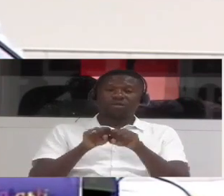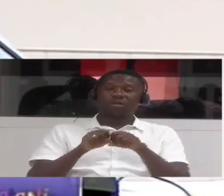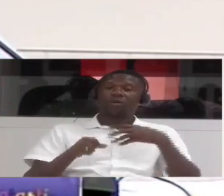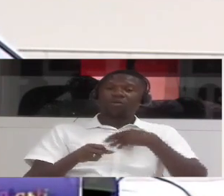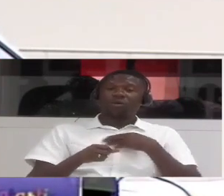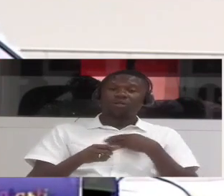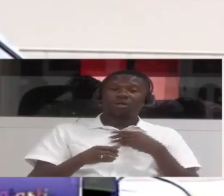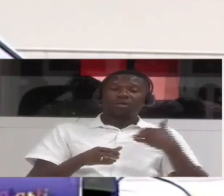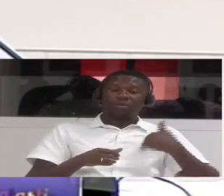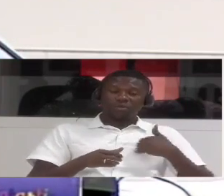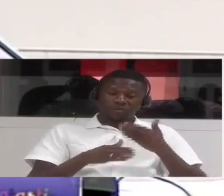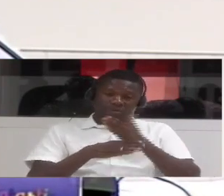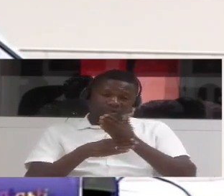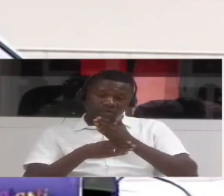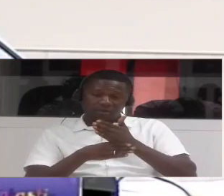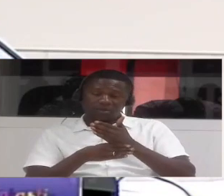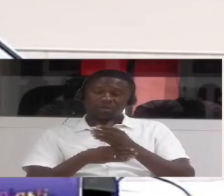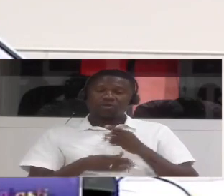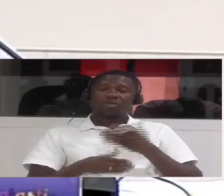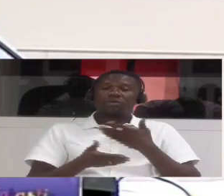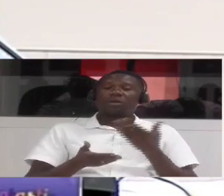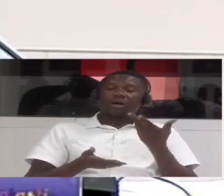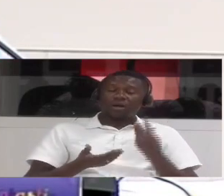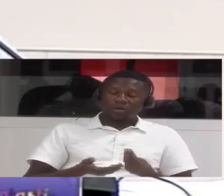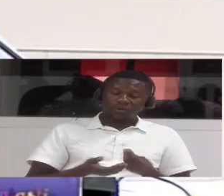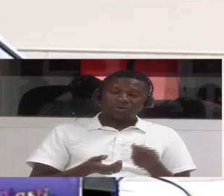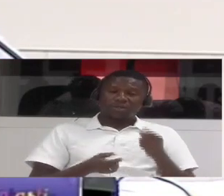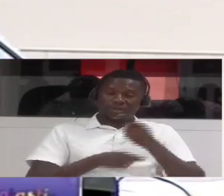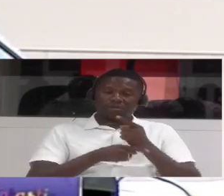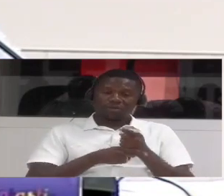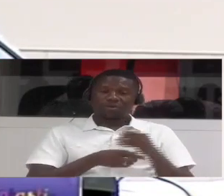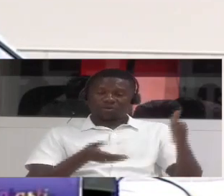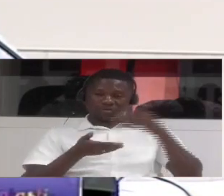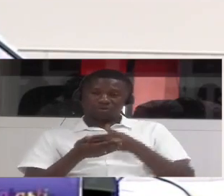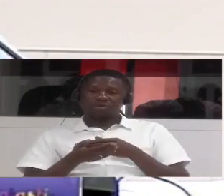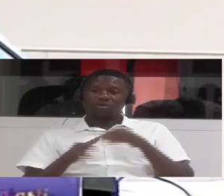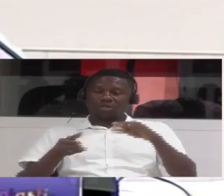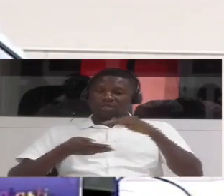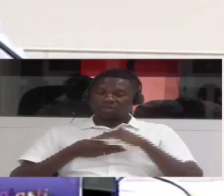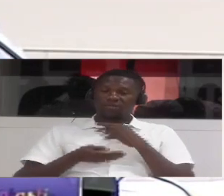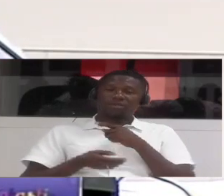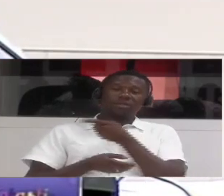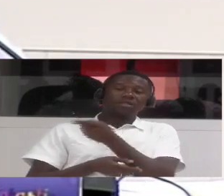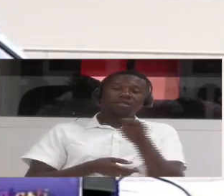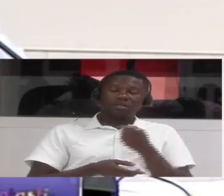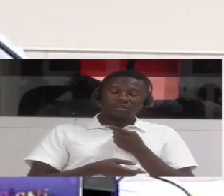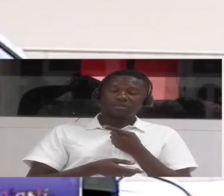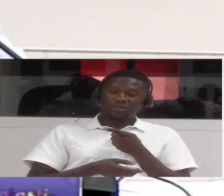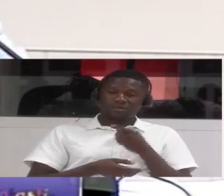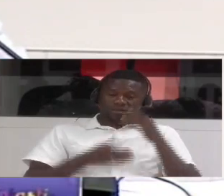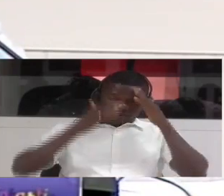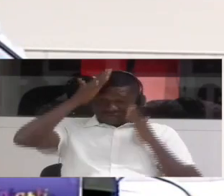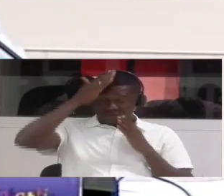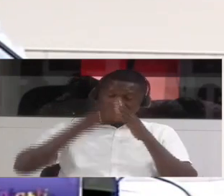So that is how Gambia was invited to come in to receive these soldiers. And of course, I was at the time writing for AFP, and Abdullahi